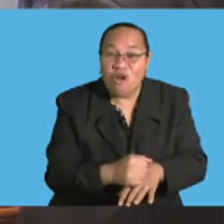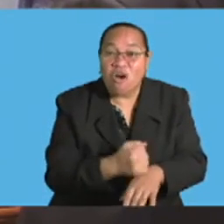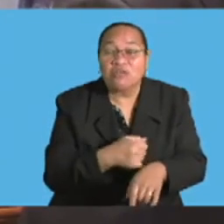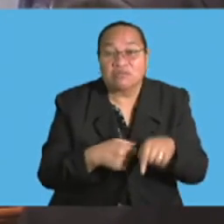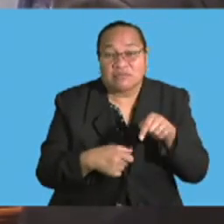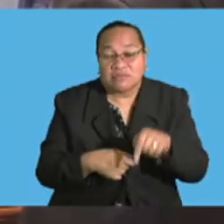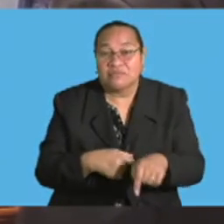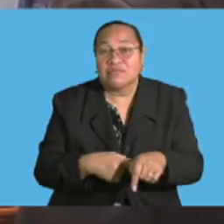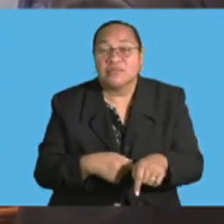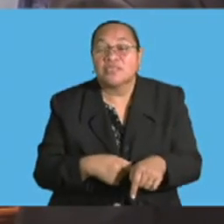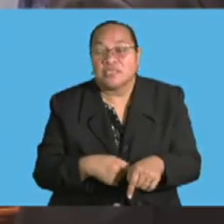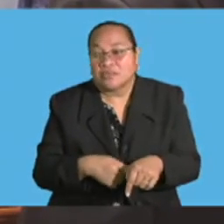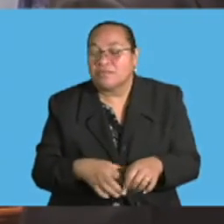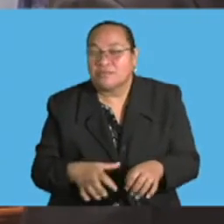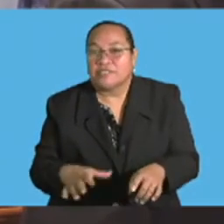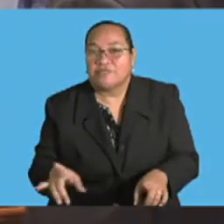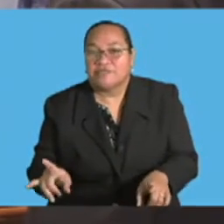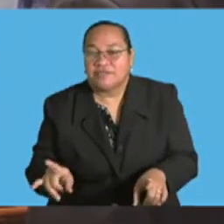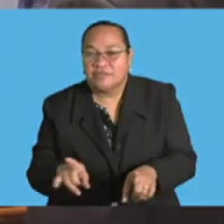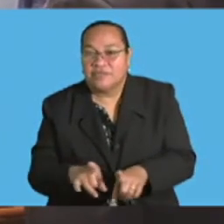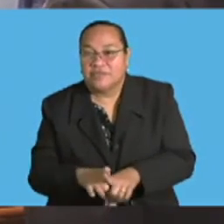will be right next to the